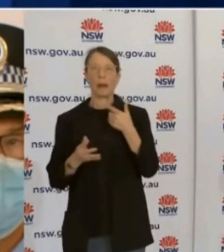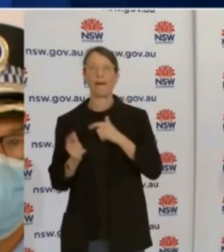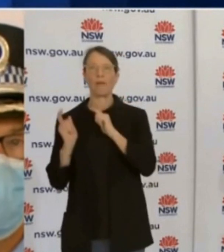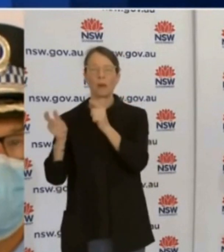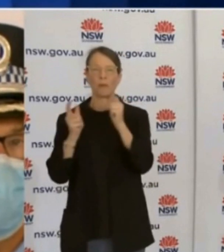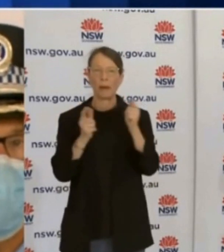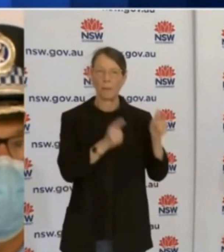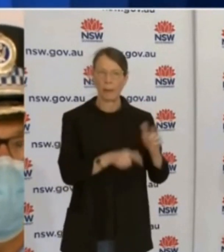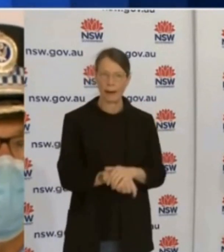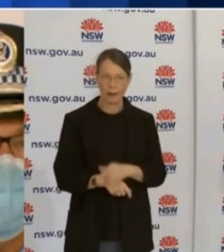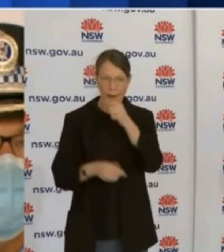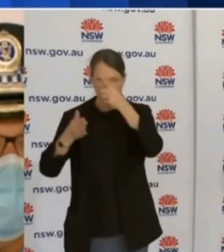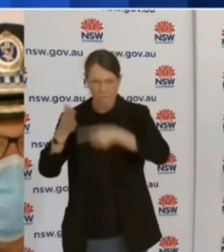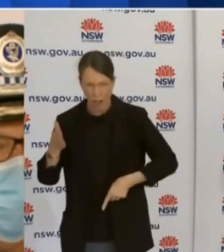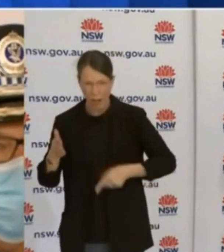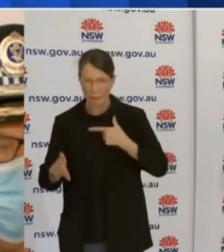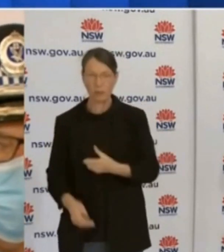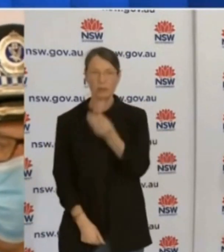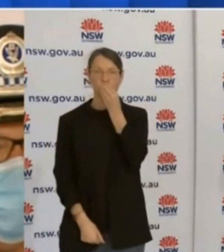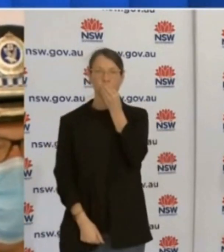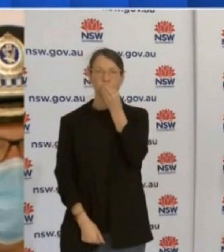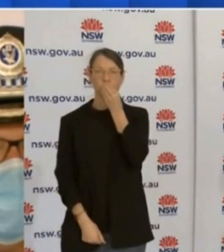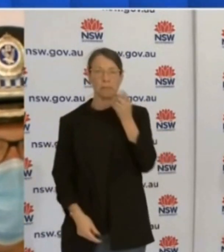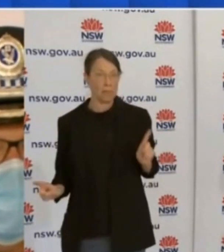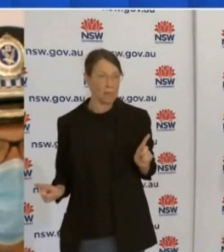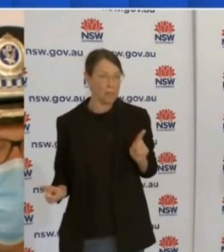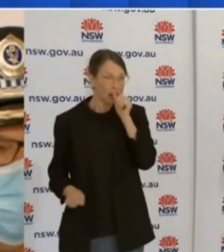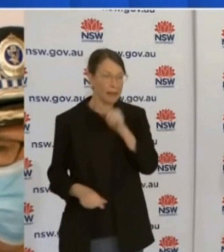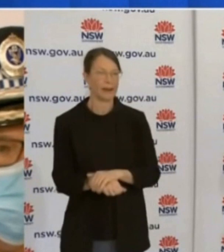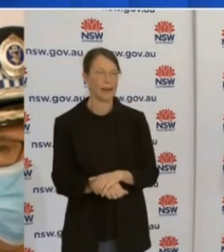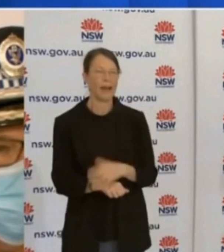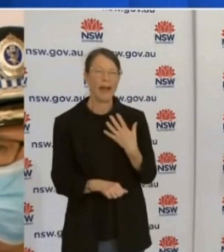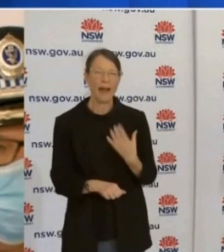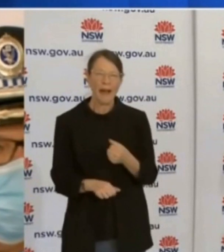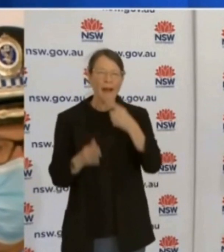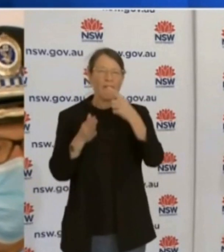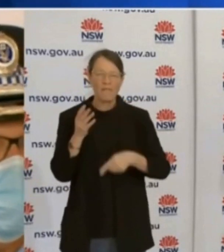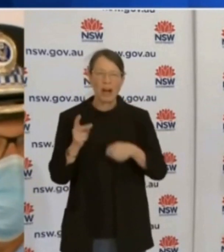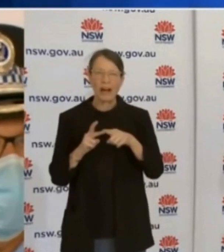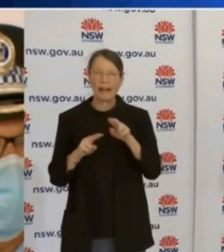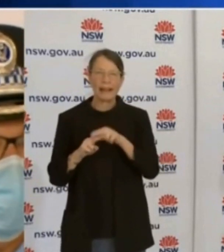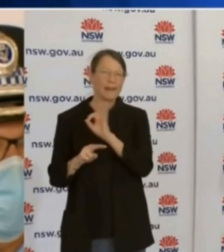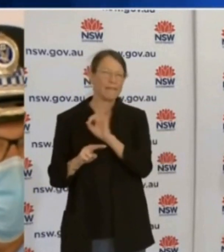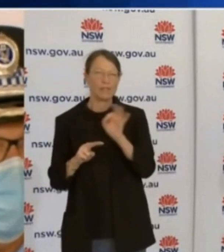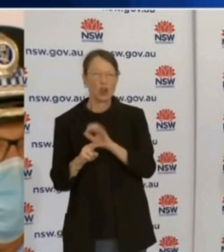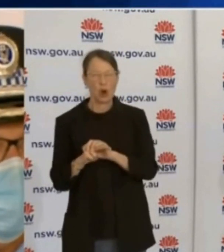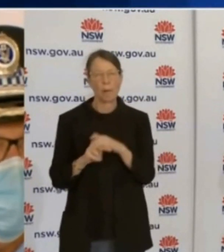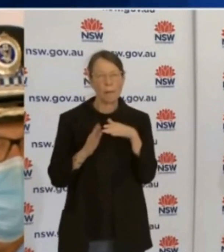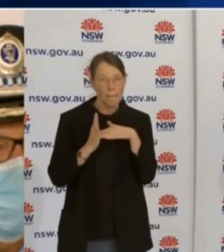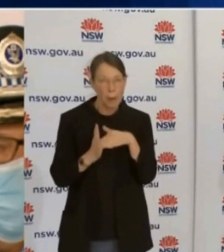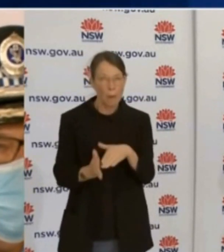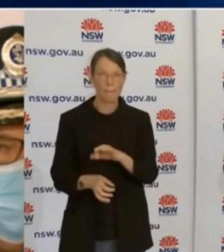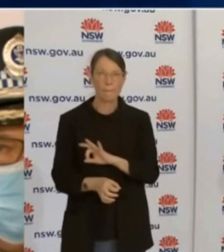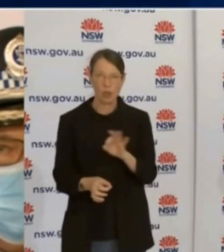There are fines available for not being cooperative with the health inquiries. The challenge, though, of course, is